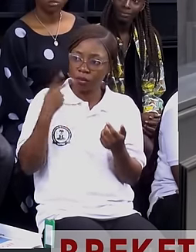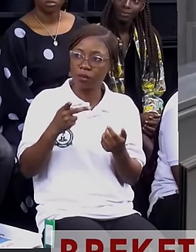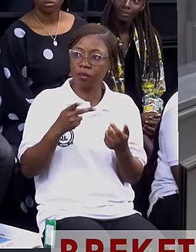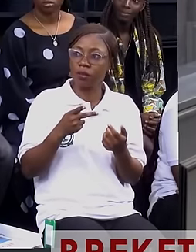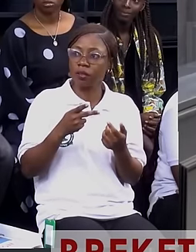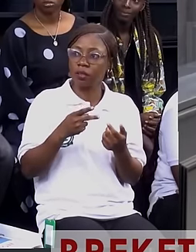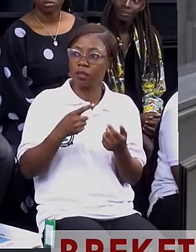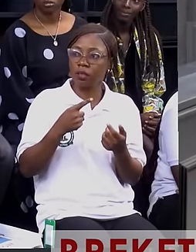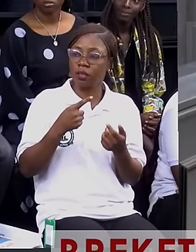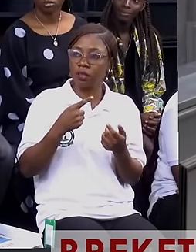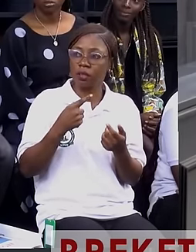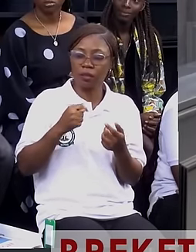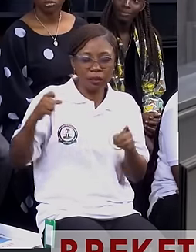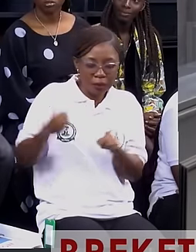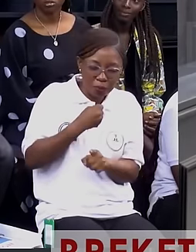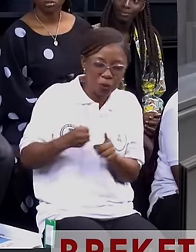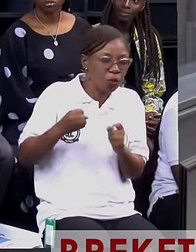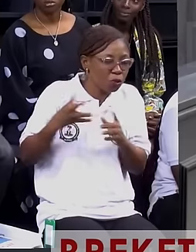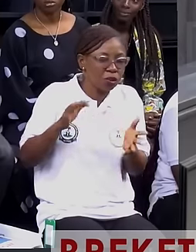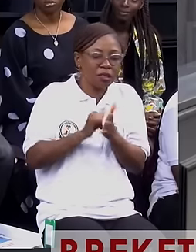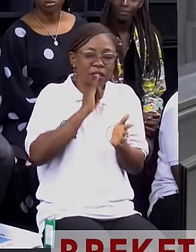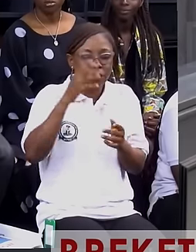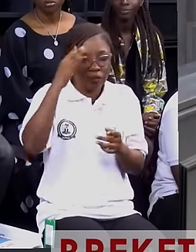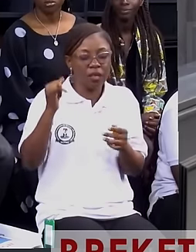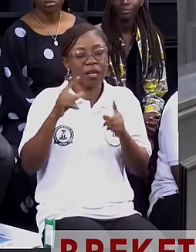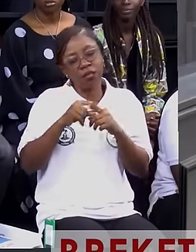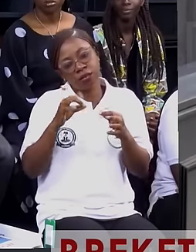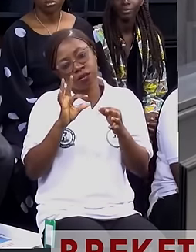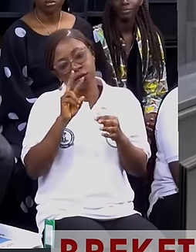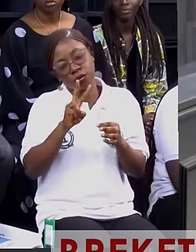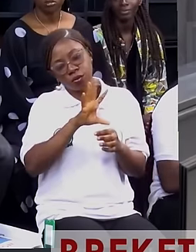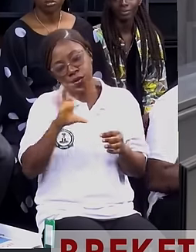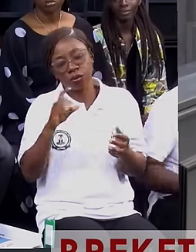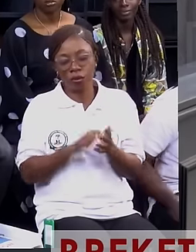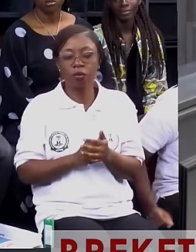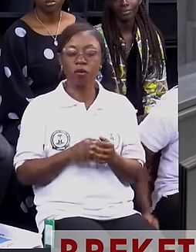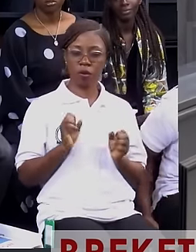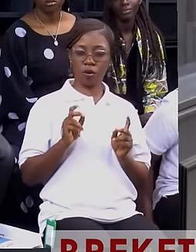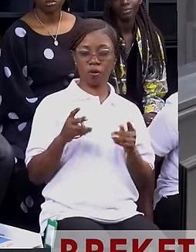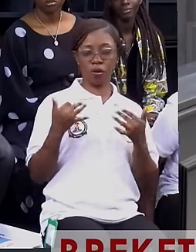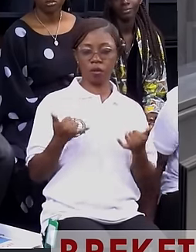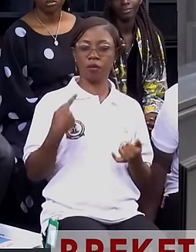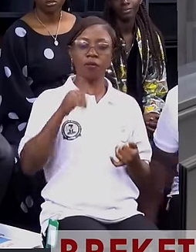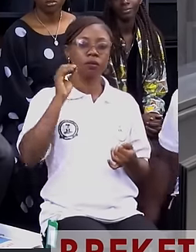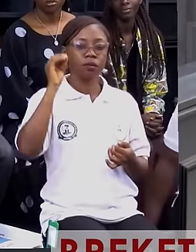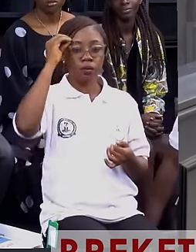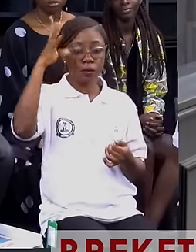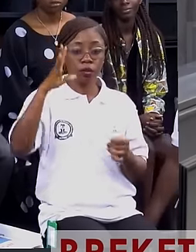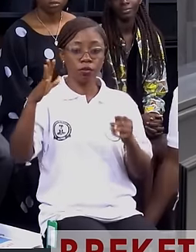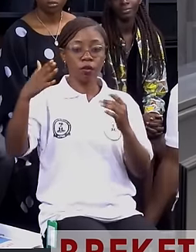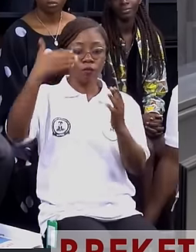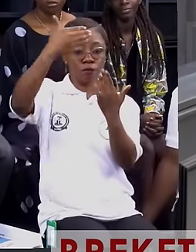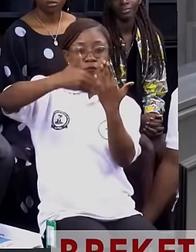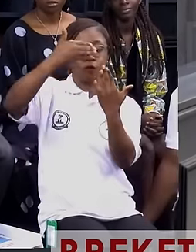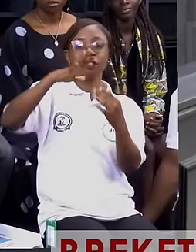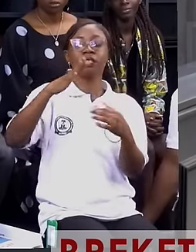I said the beating was too much. That's why I said 200,000. So they say, okay, now the man in the front, after I've told them